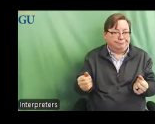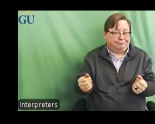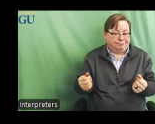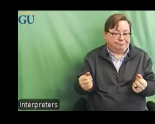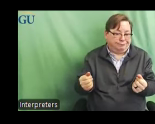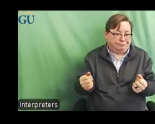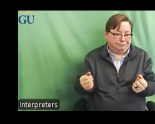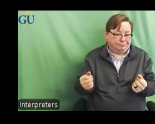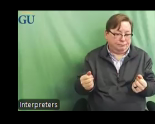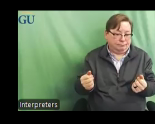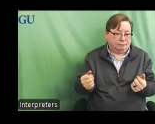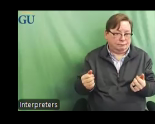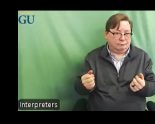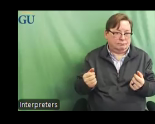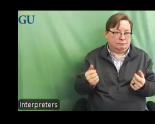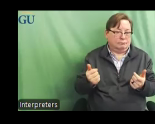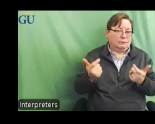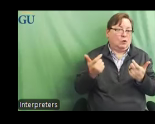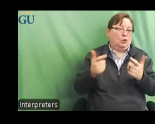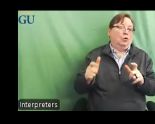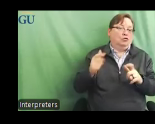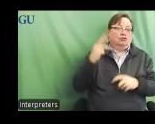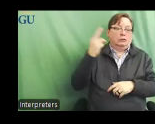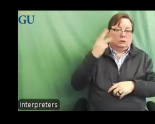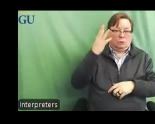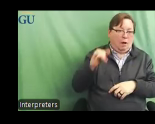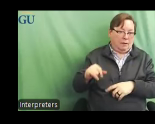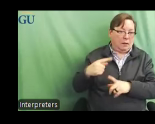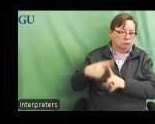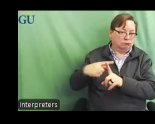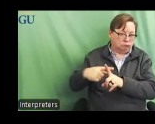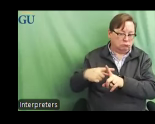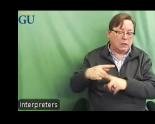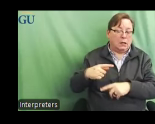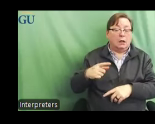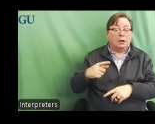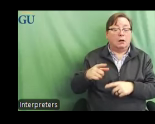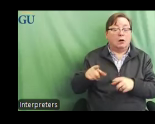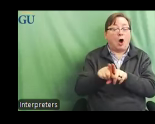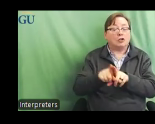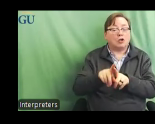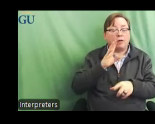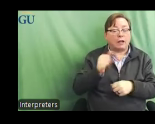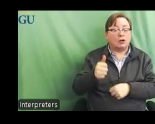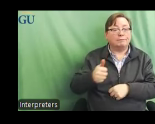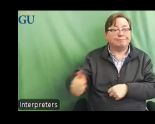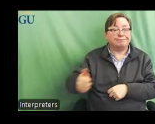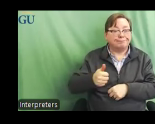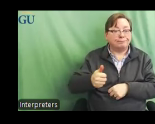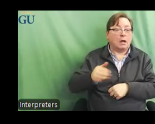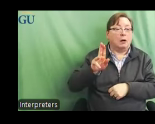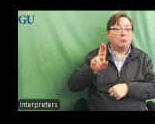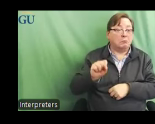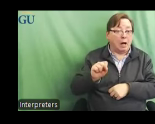was a significant factor. Also, they were able to bus her to her speech services through